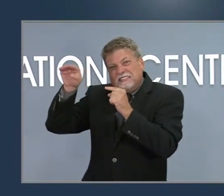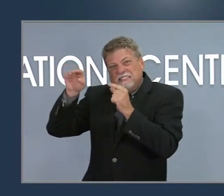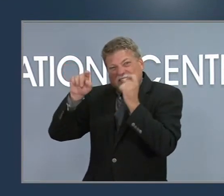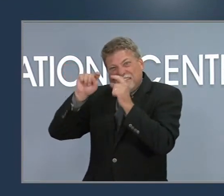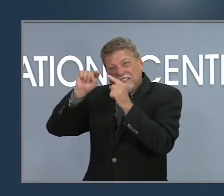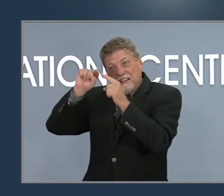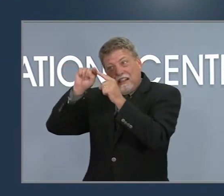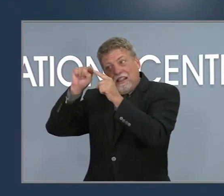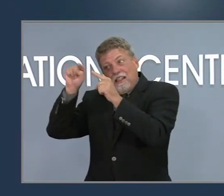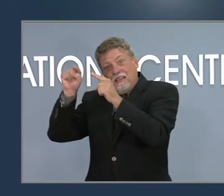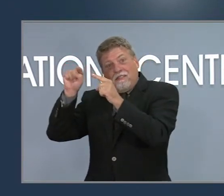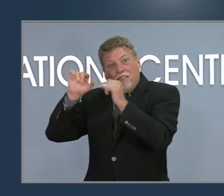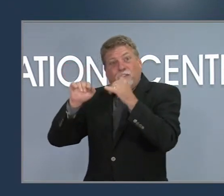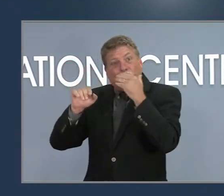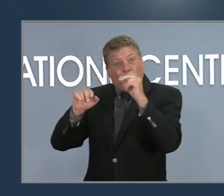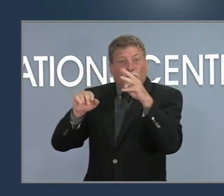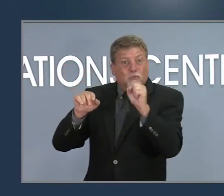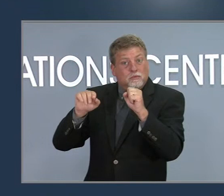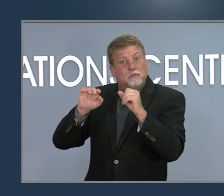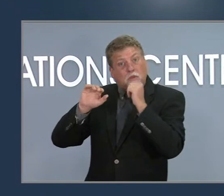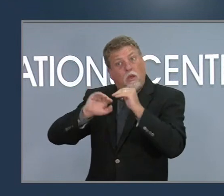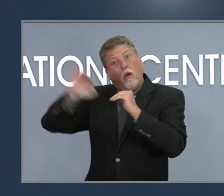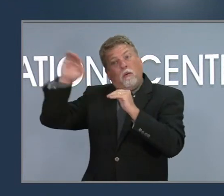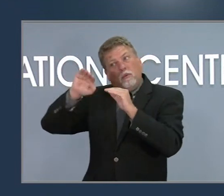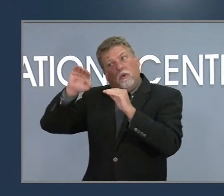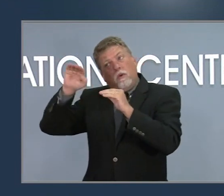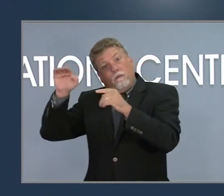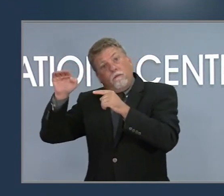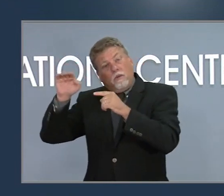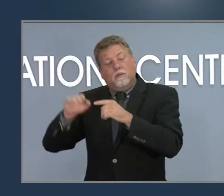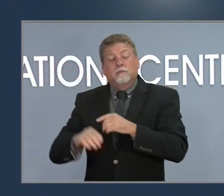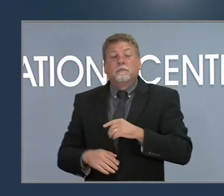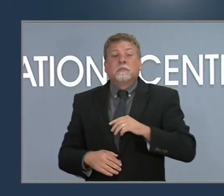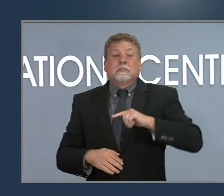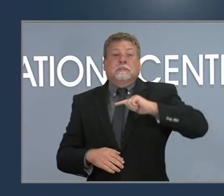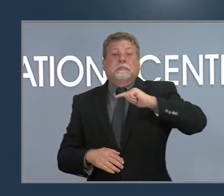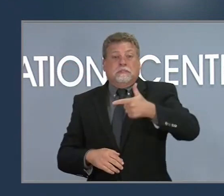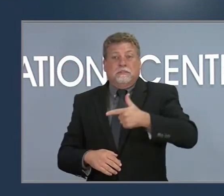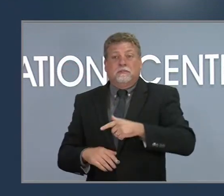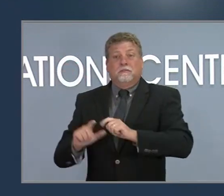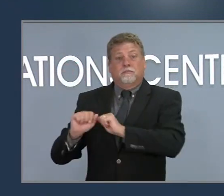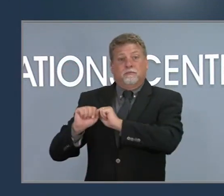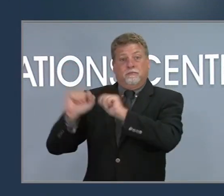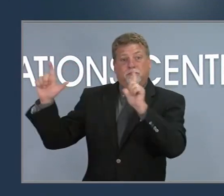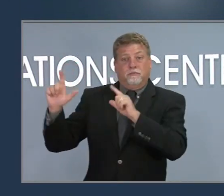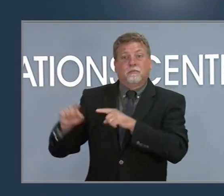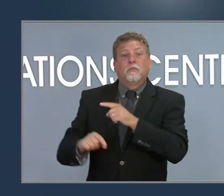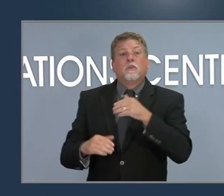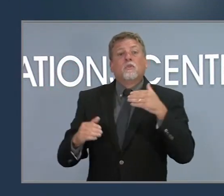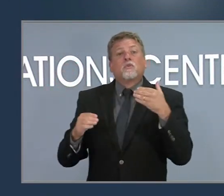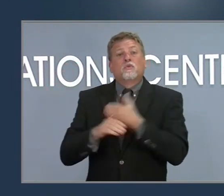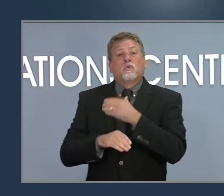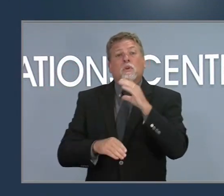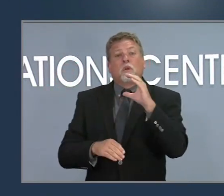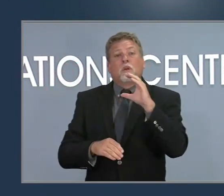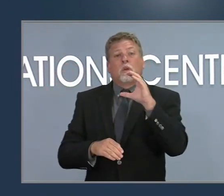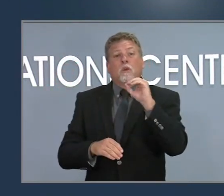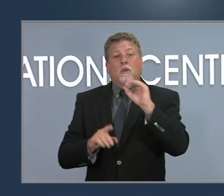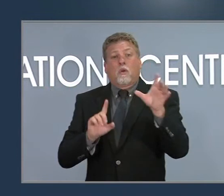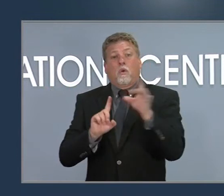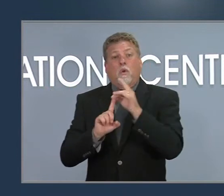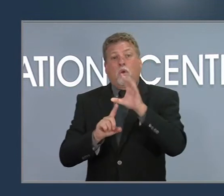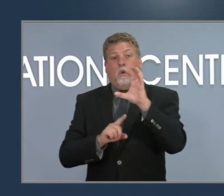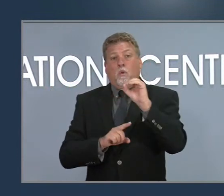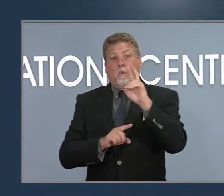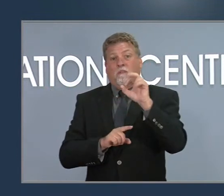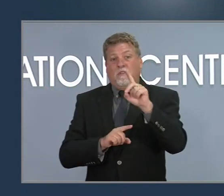leveling. Next, we look at COVID cases. This first graph shows you the trajectory of new cases each day since we had our first